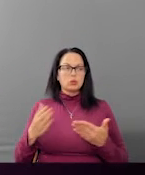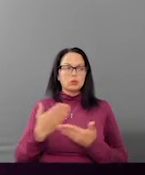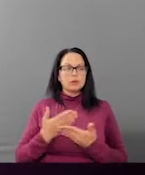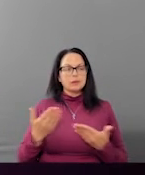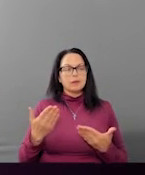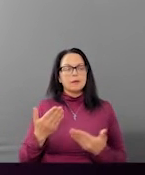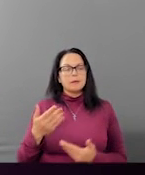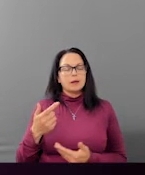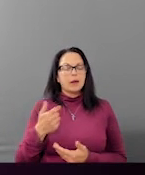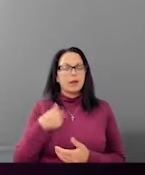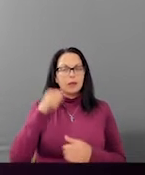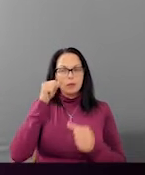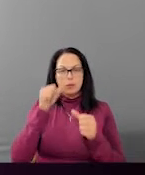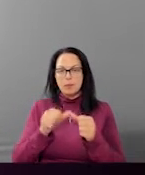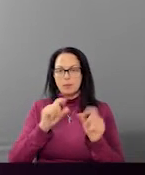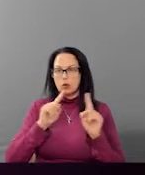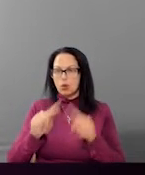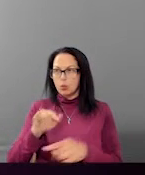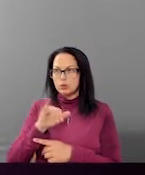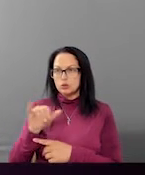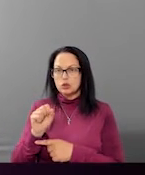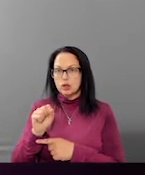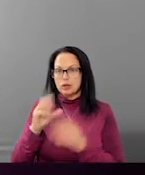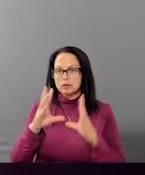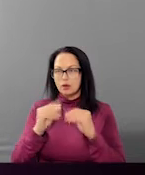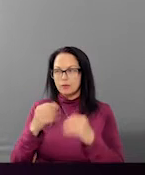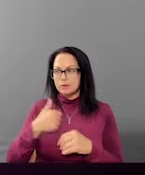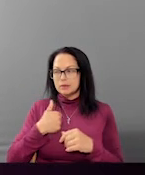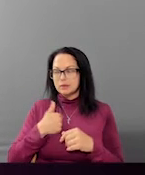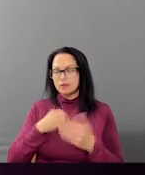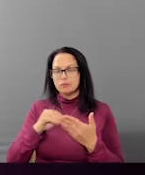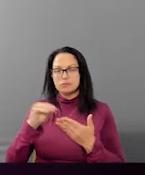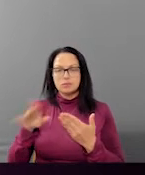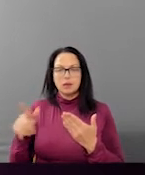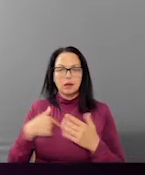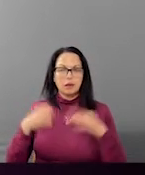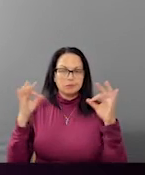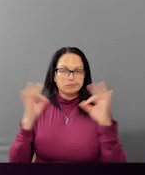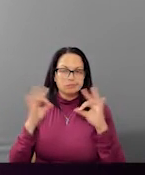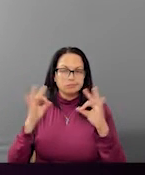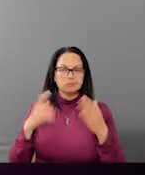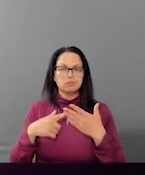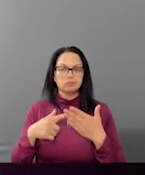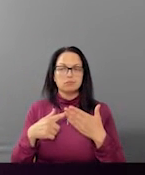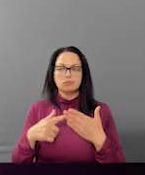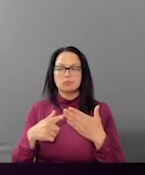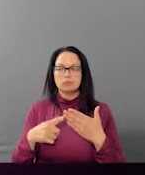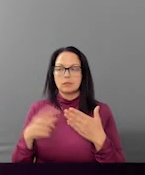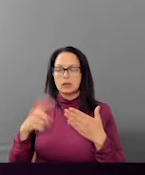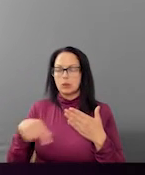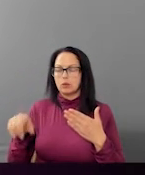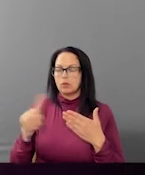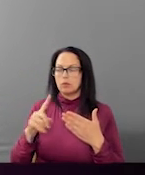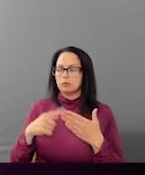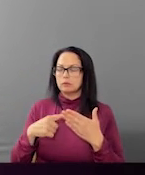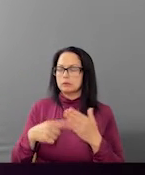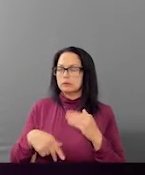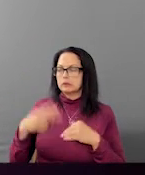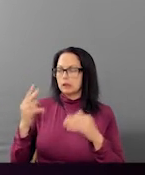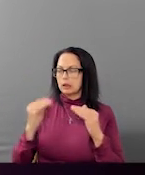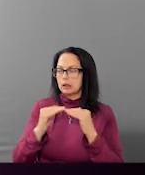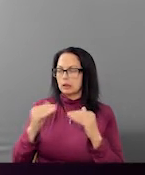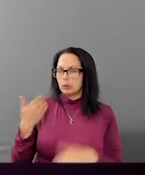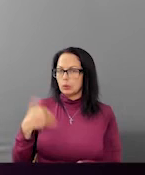student and going to a JS conference and having no idea what they were talking about, because everyone was just talking at this super high level. So I wanted to make sure